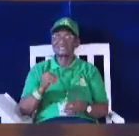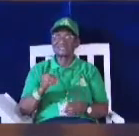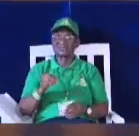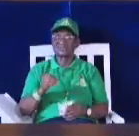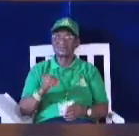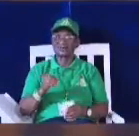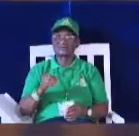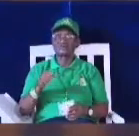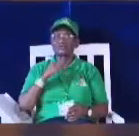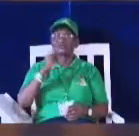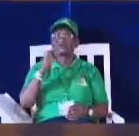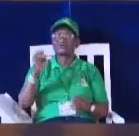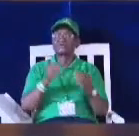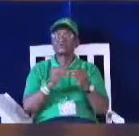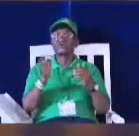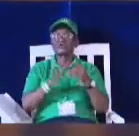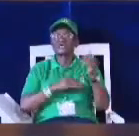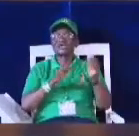sufficient.